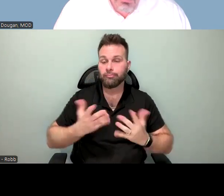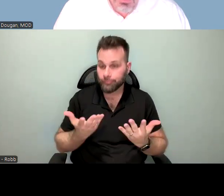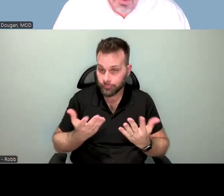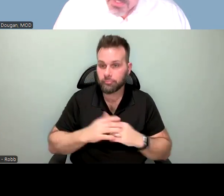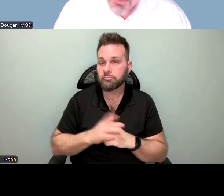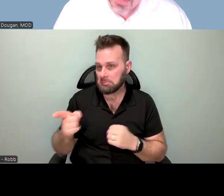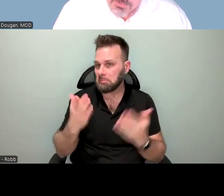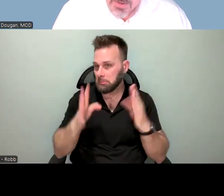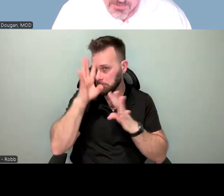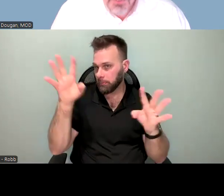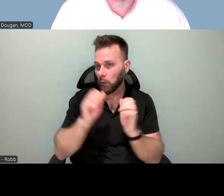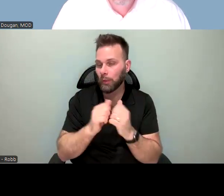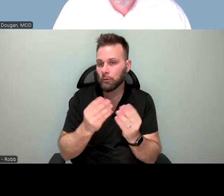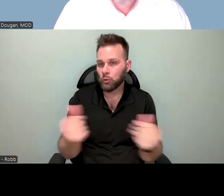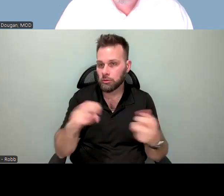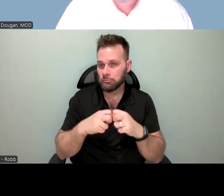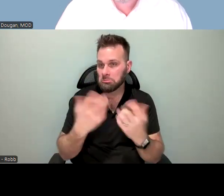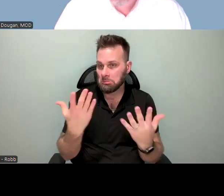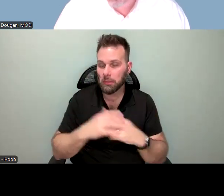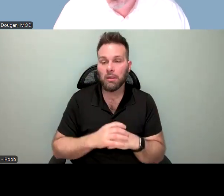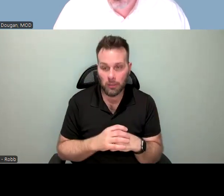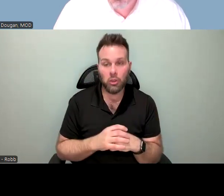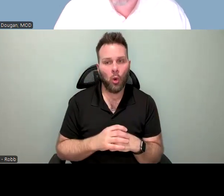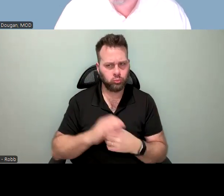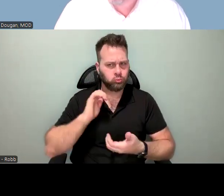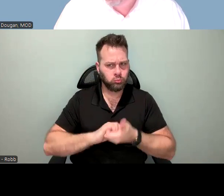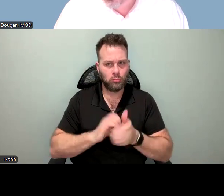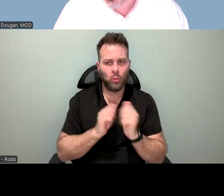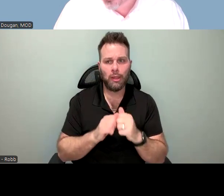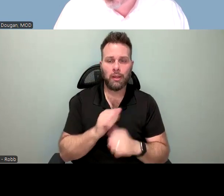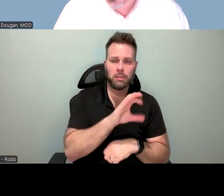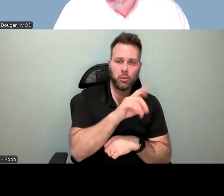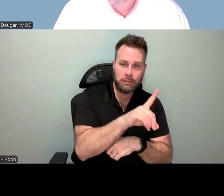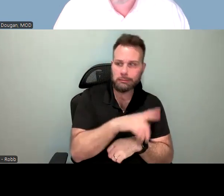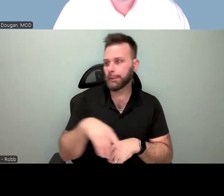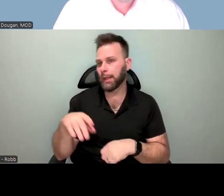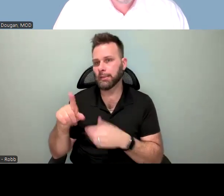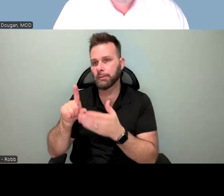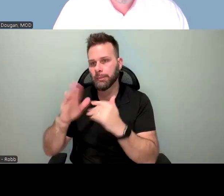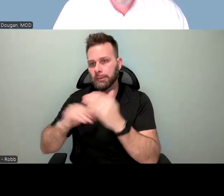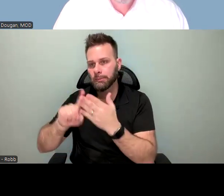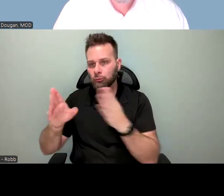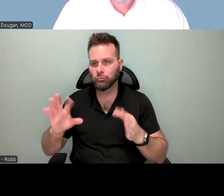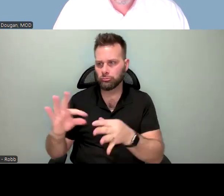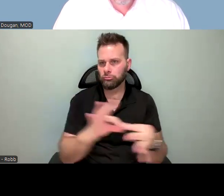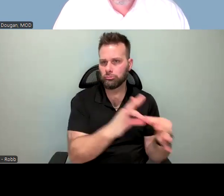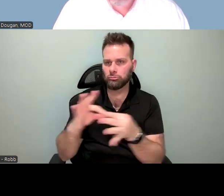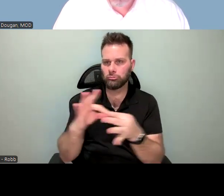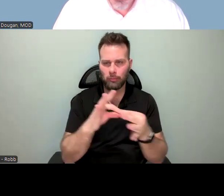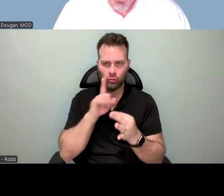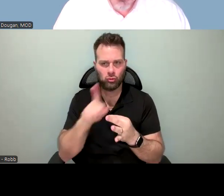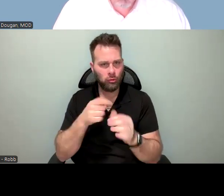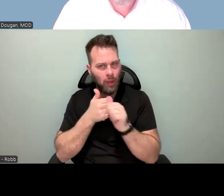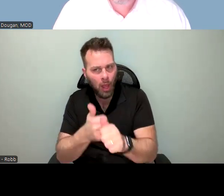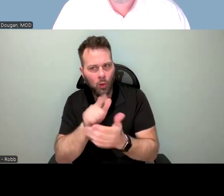So obviously with collaborative efforts, you want building inspectors work closely with CODs to review building permit applications for accessibility compliance, conduct